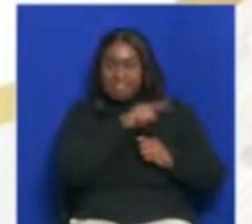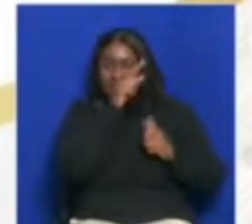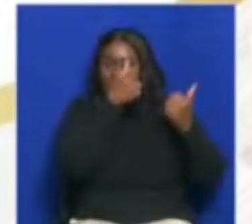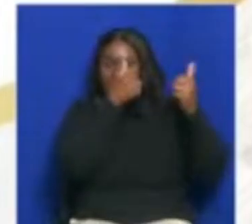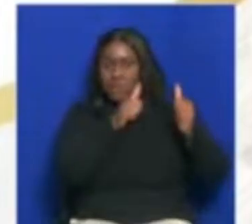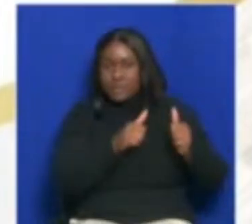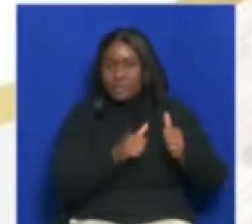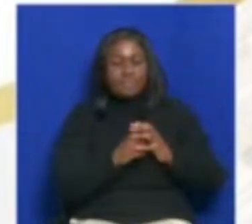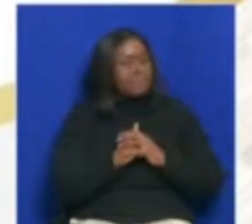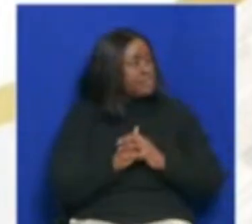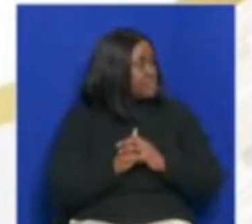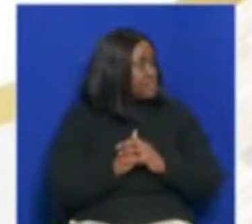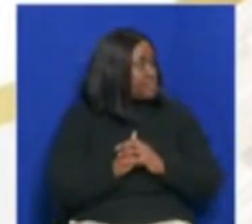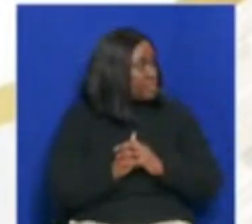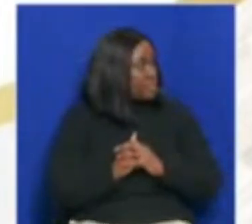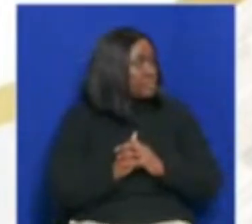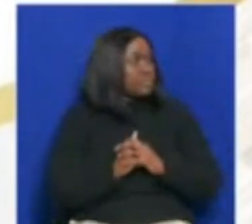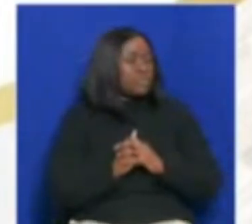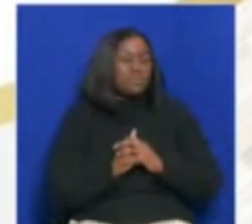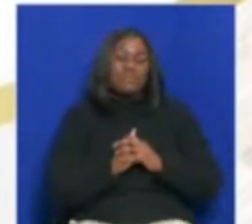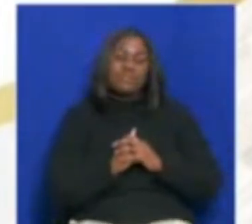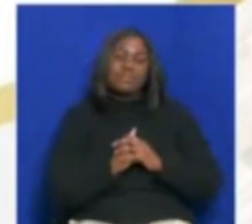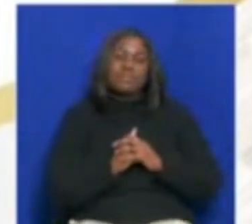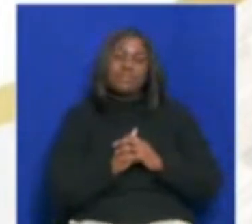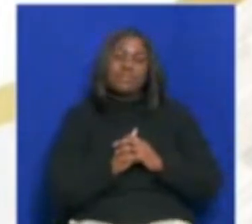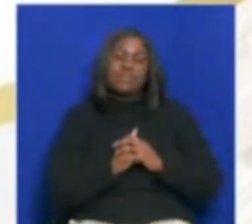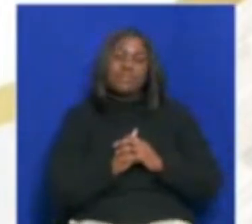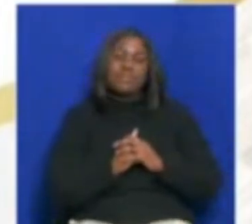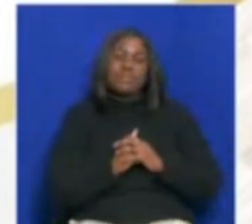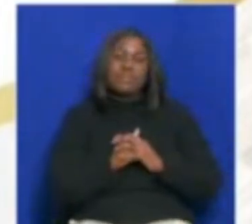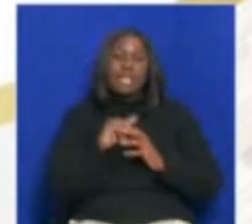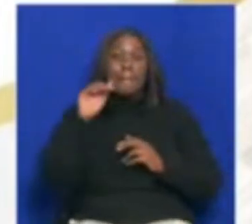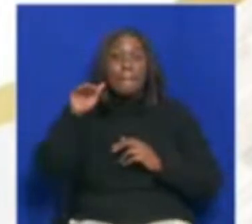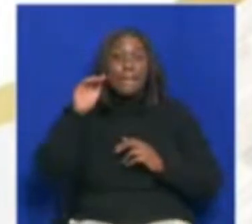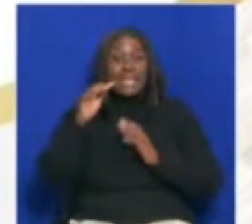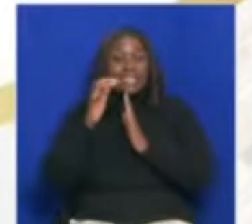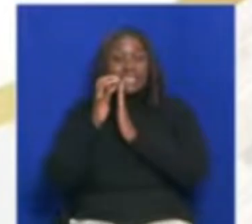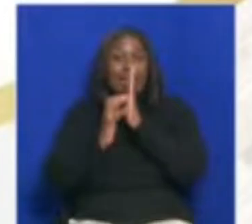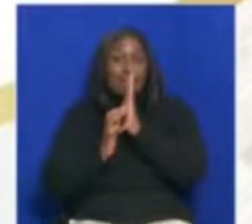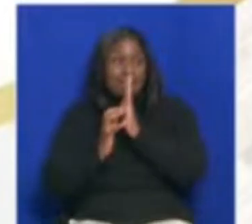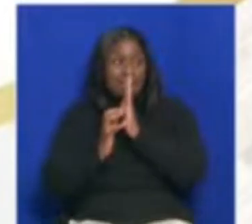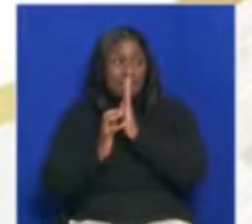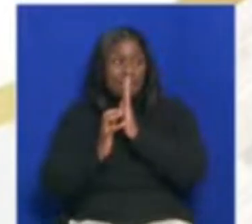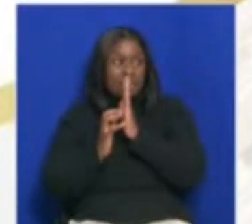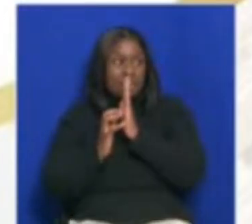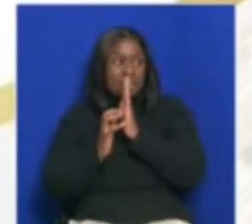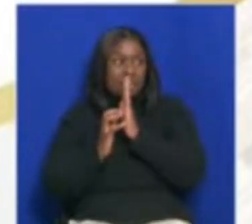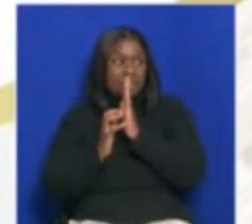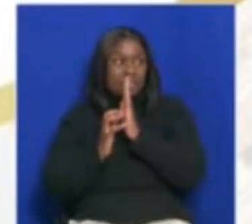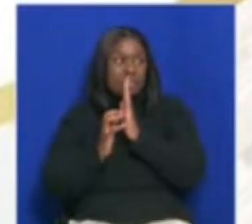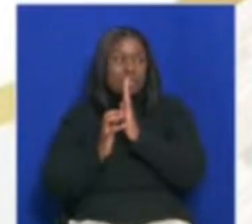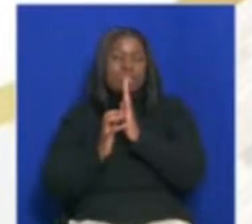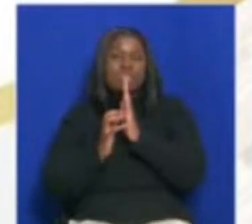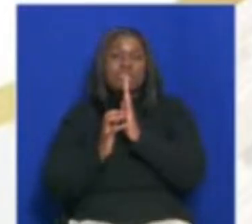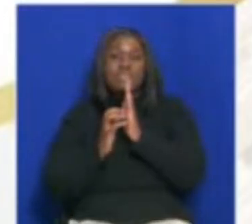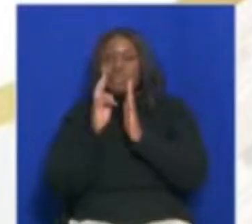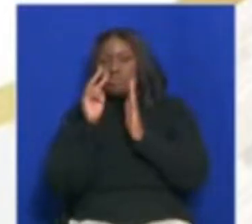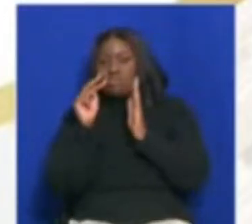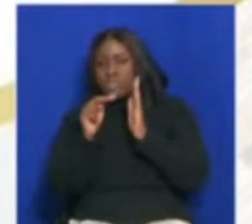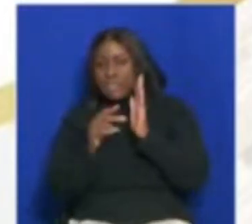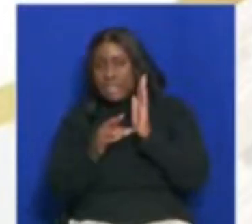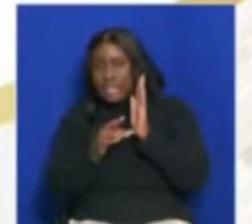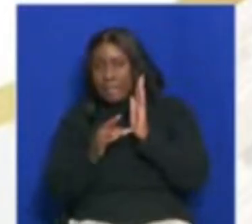references to the actual bank statements and their pagination in the record is in the bundle column,